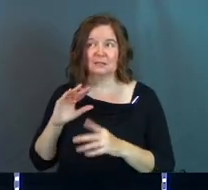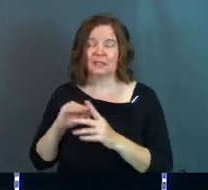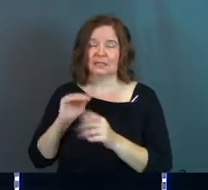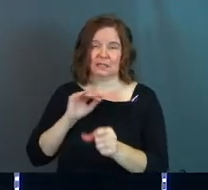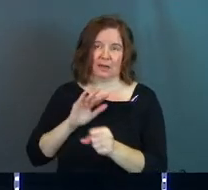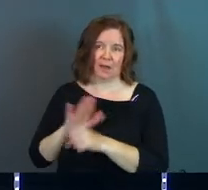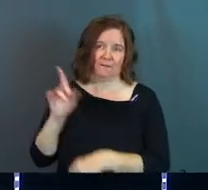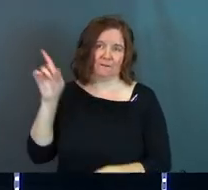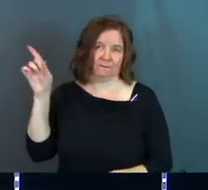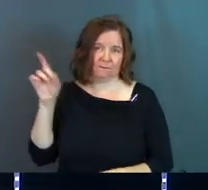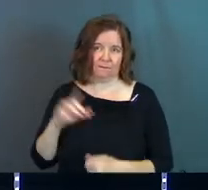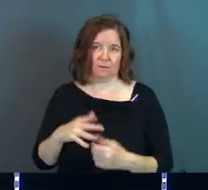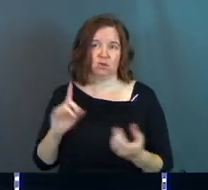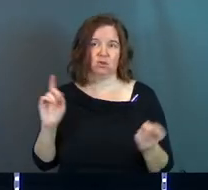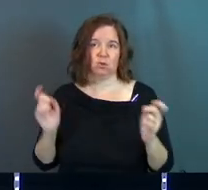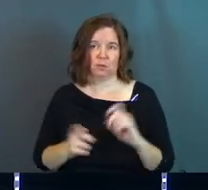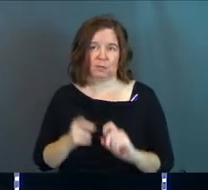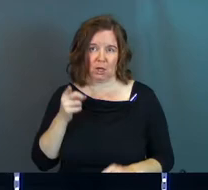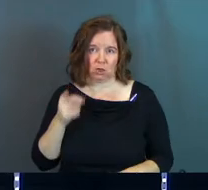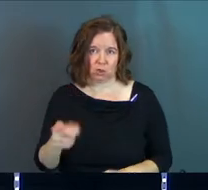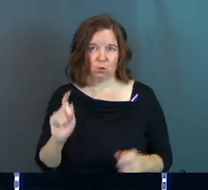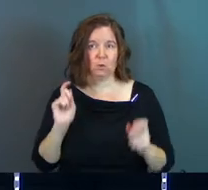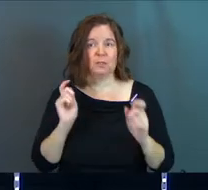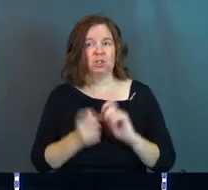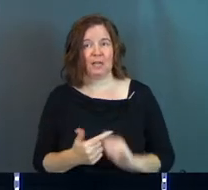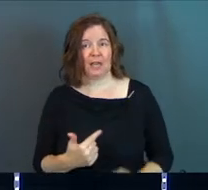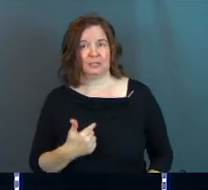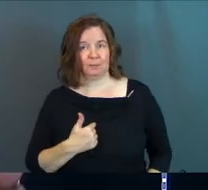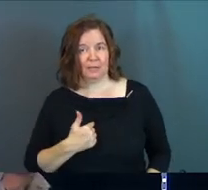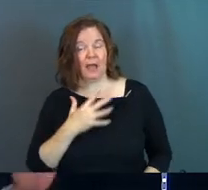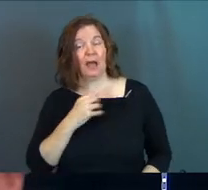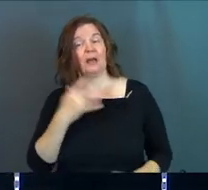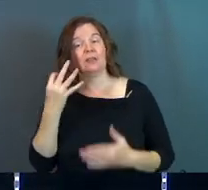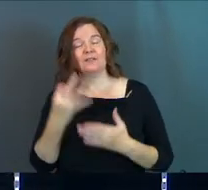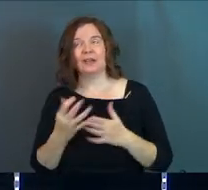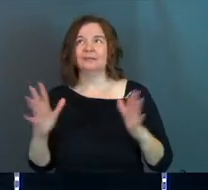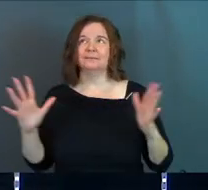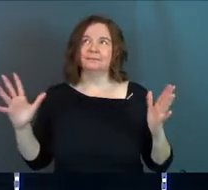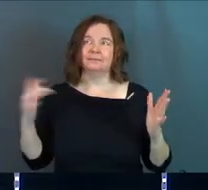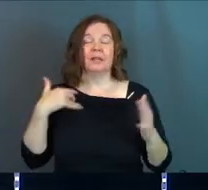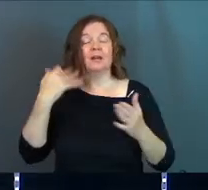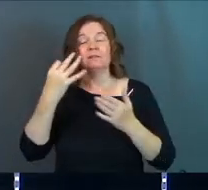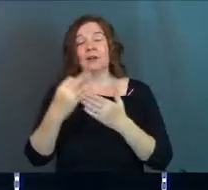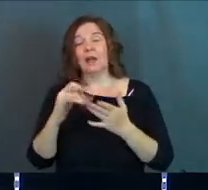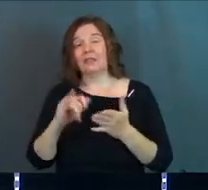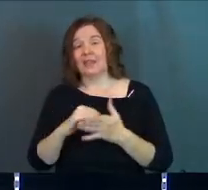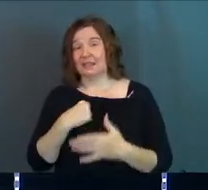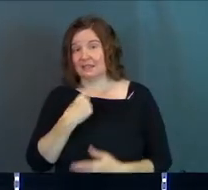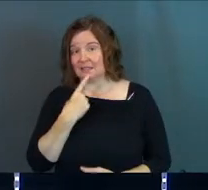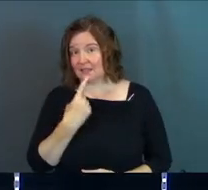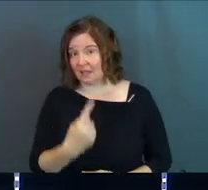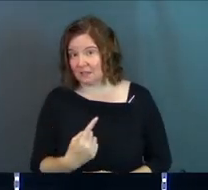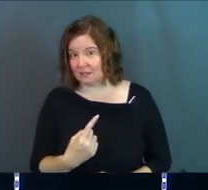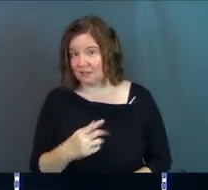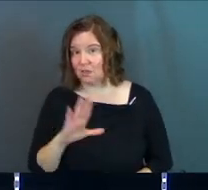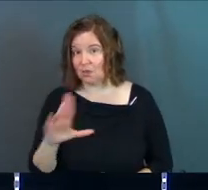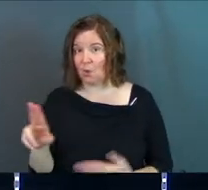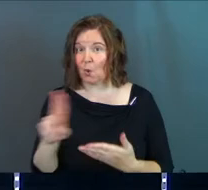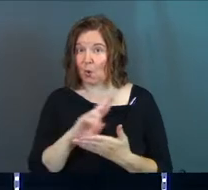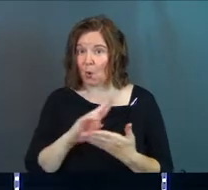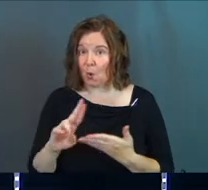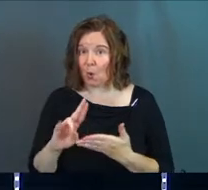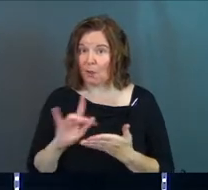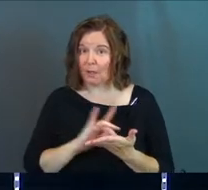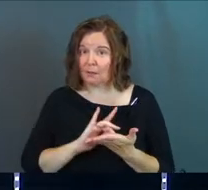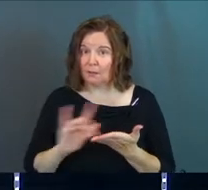enough to change you and to change me. And the fact, the fact that it says you're holy and